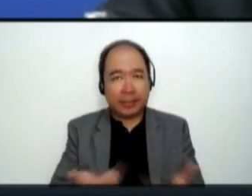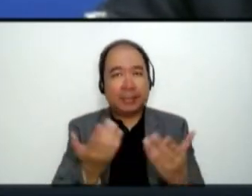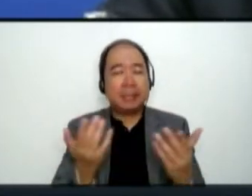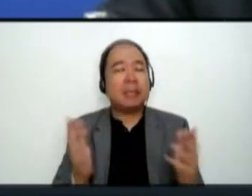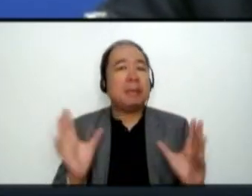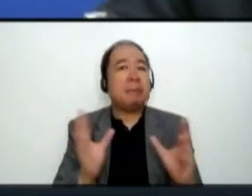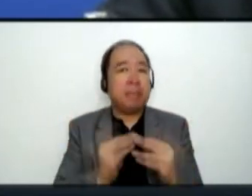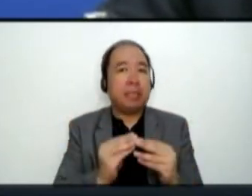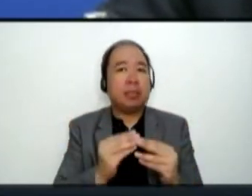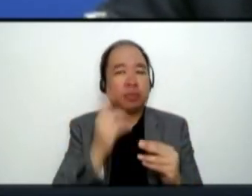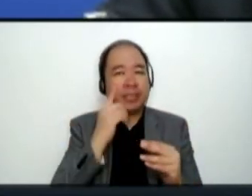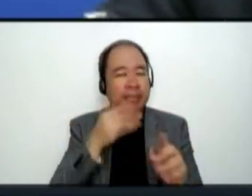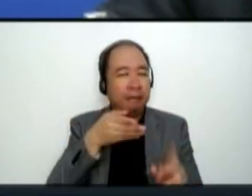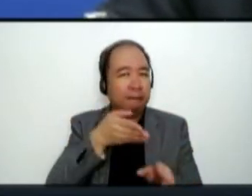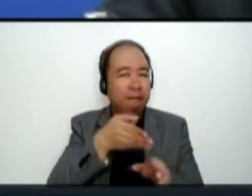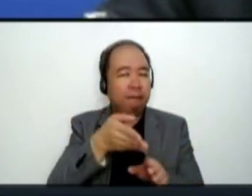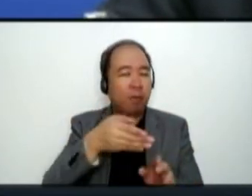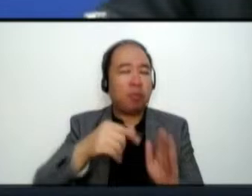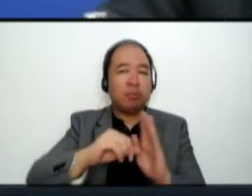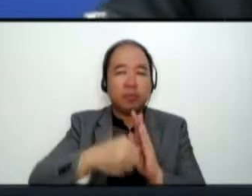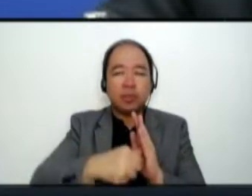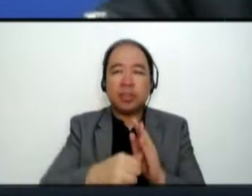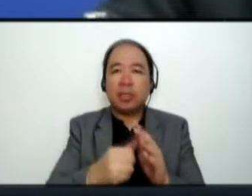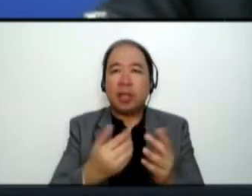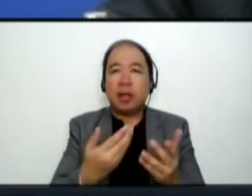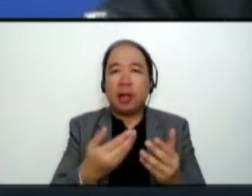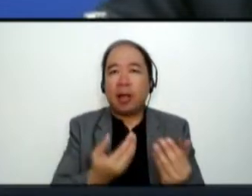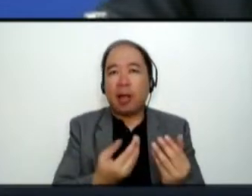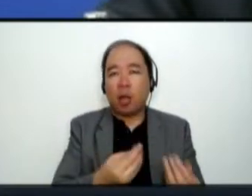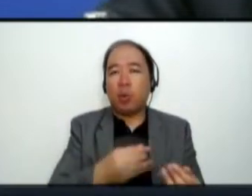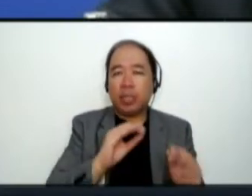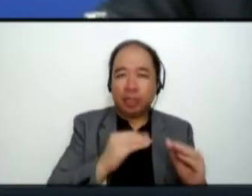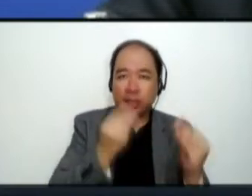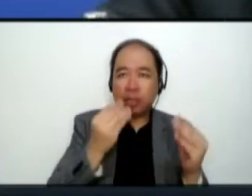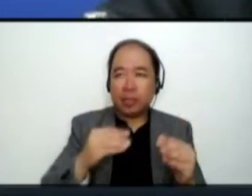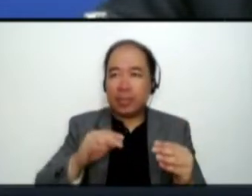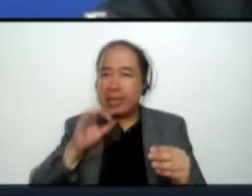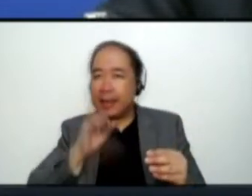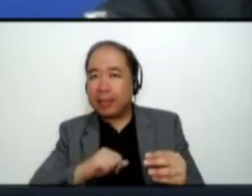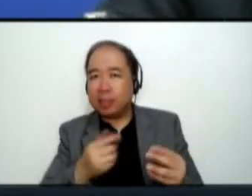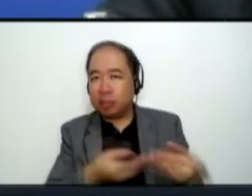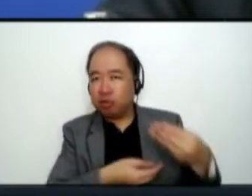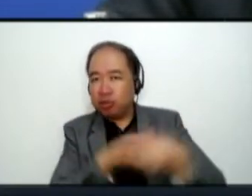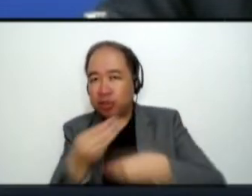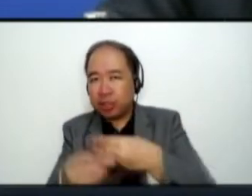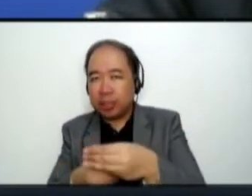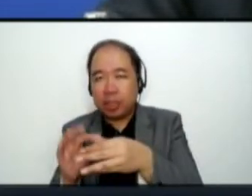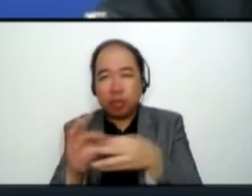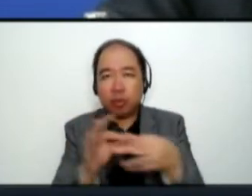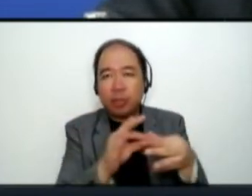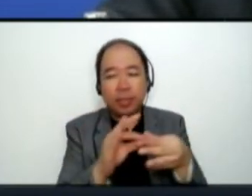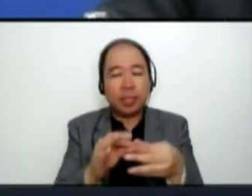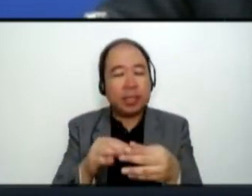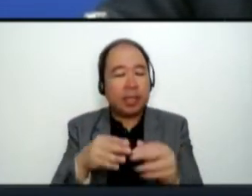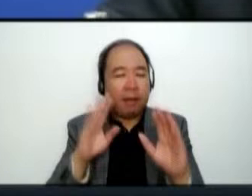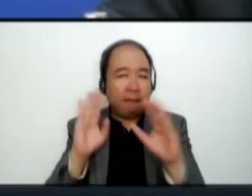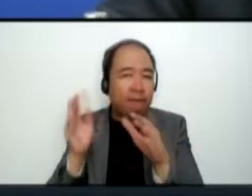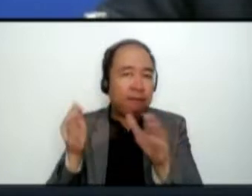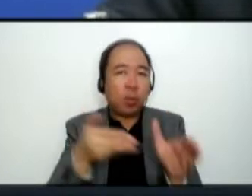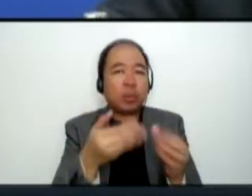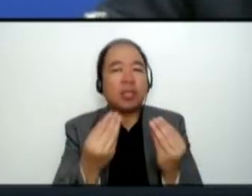the many dimensions of intergenerational relations and spotlighted good practices in fostering